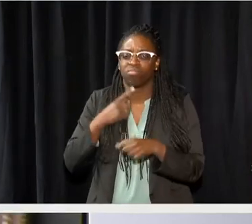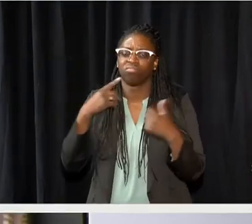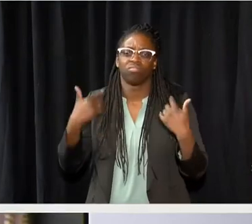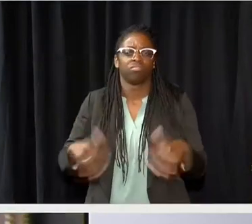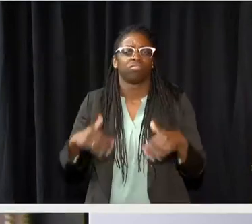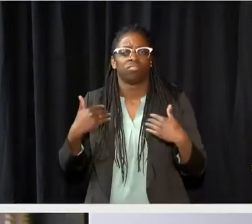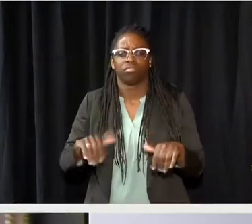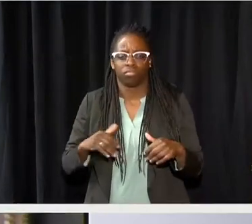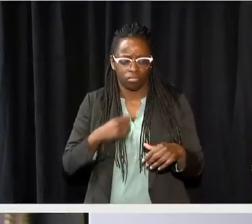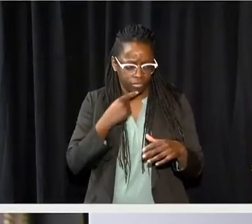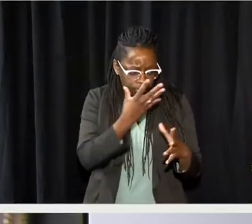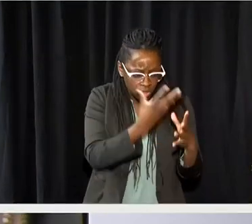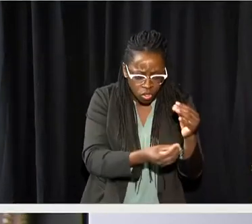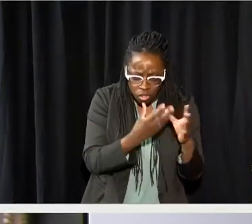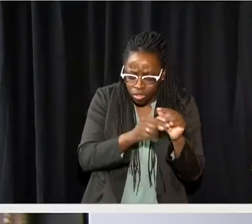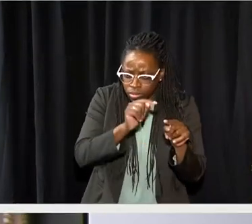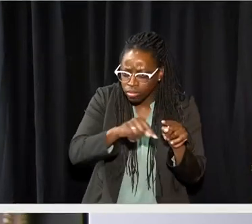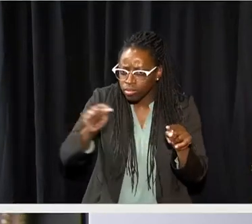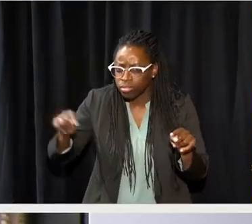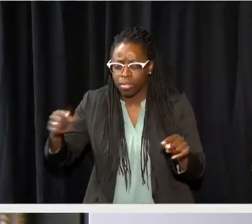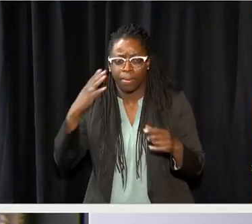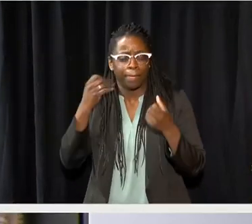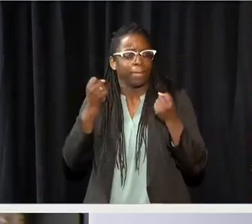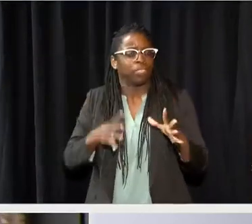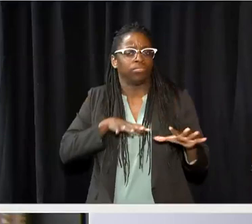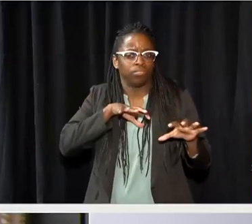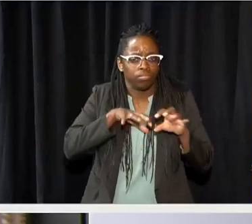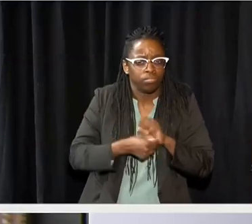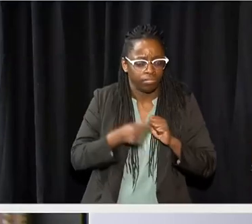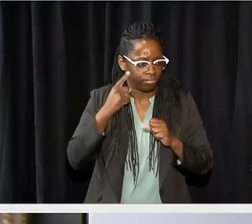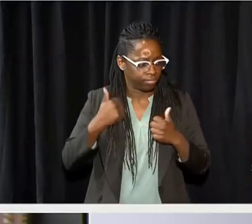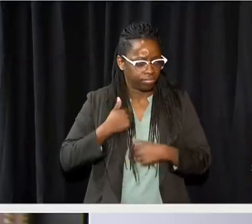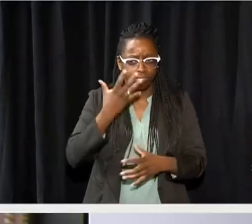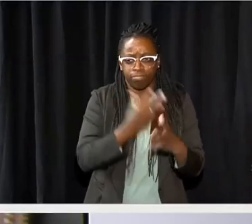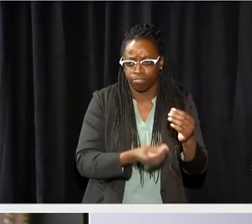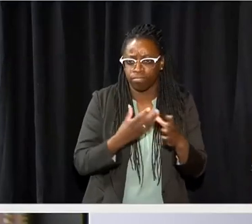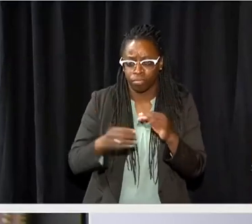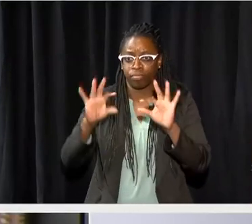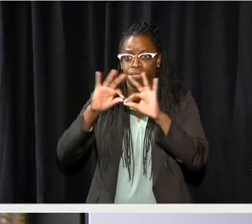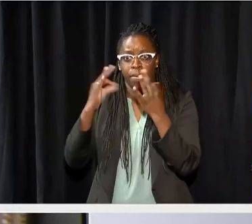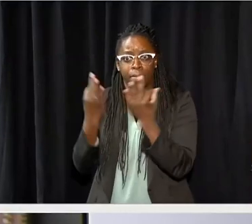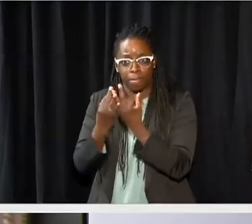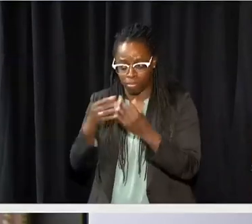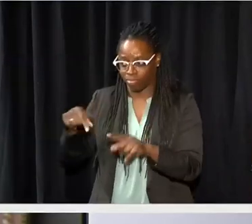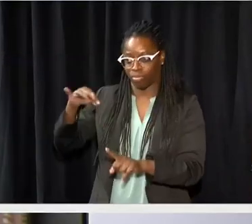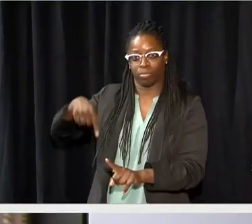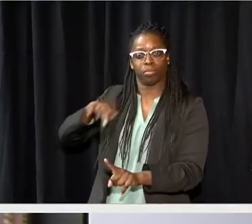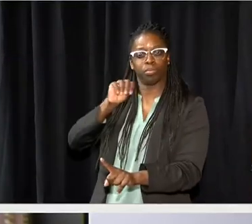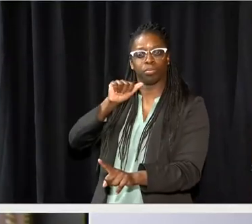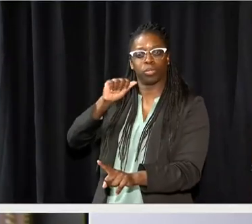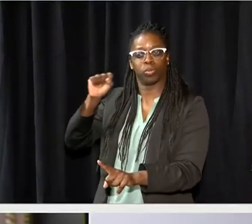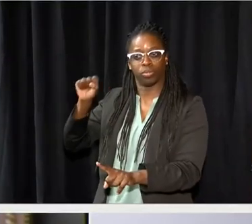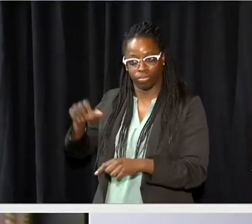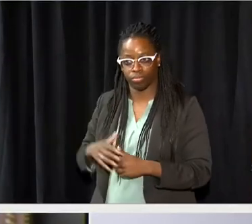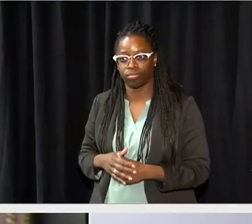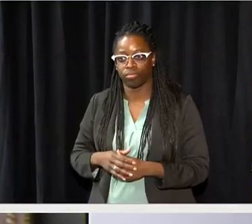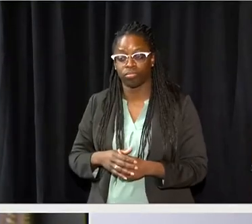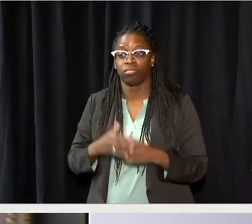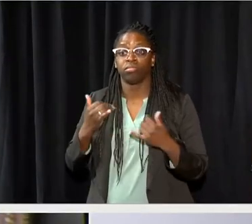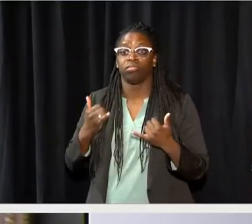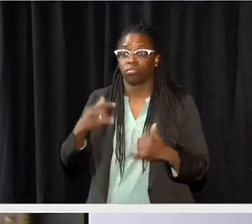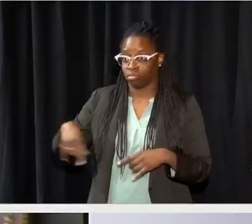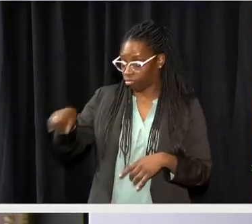it's been a year of a lot of loss and heartache for Massachusetts military families. I just want to invite